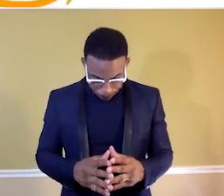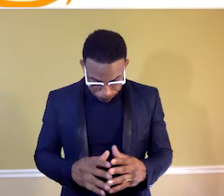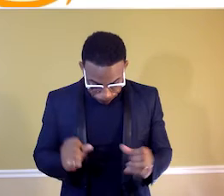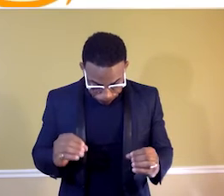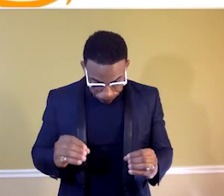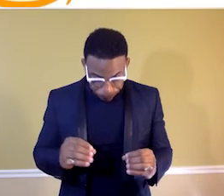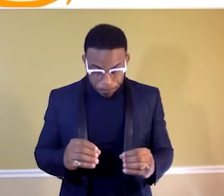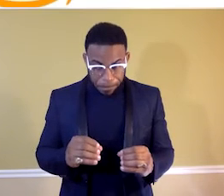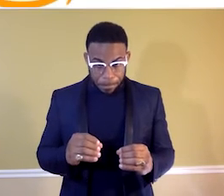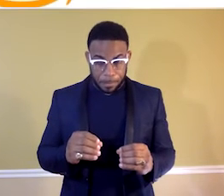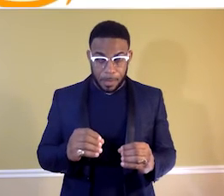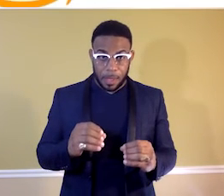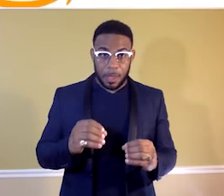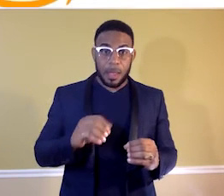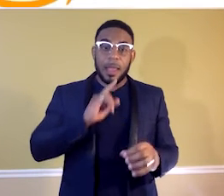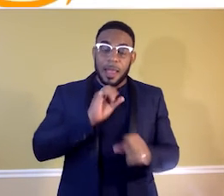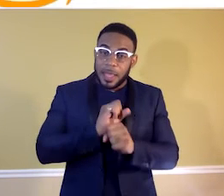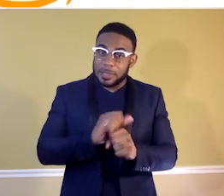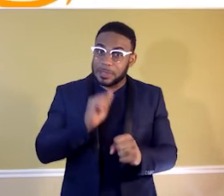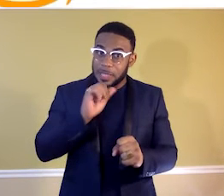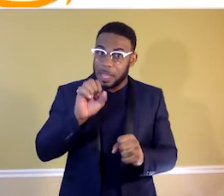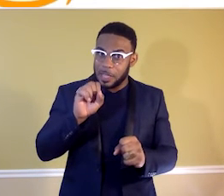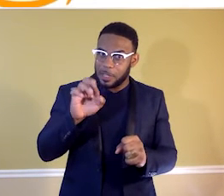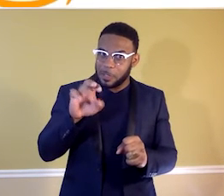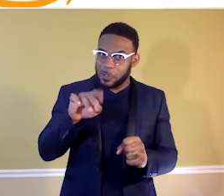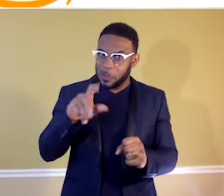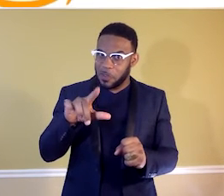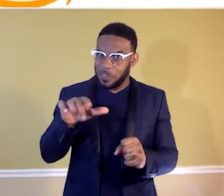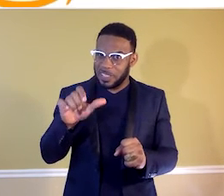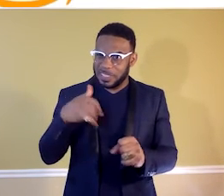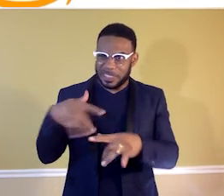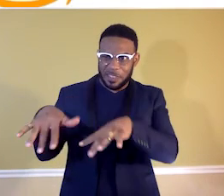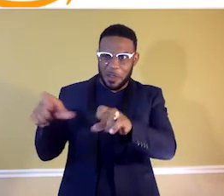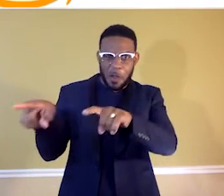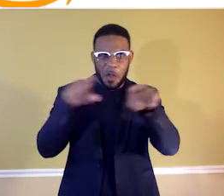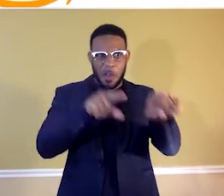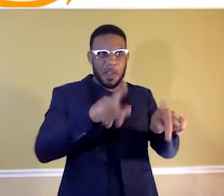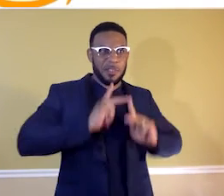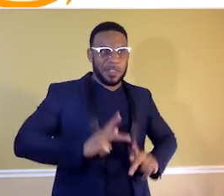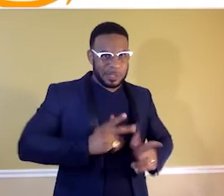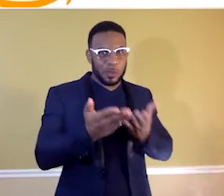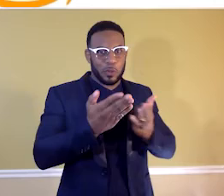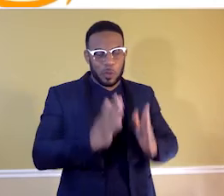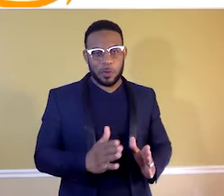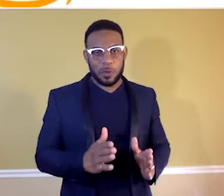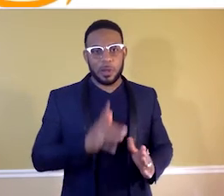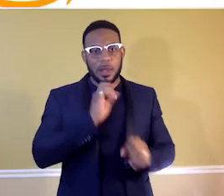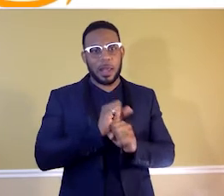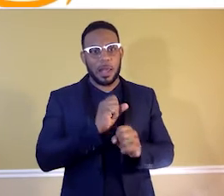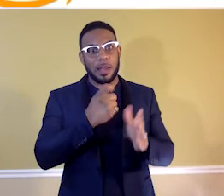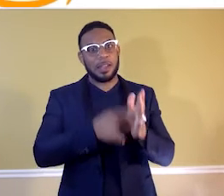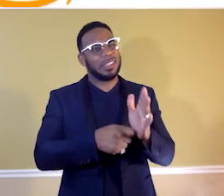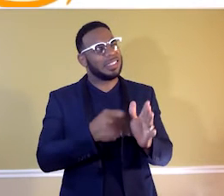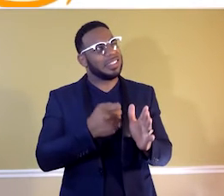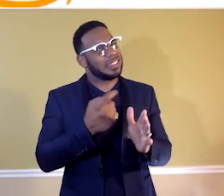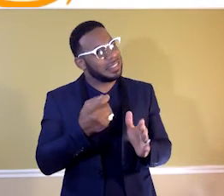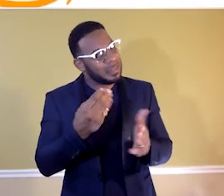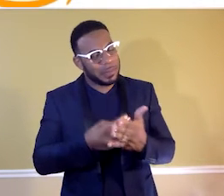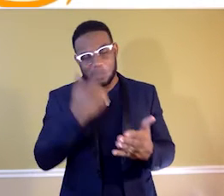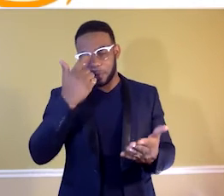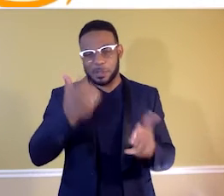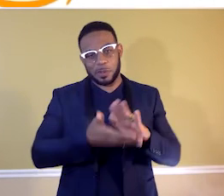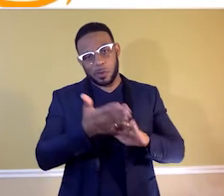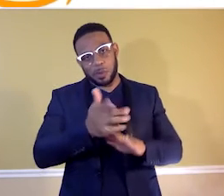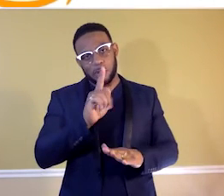So Streamlit application actually is not serverless, so I have to host it on a physical server. So that actually costs some money because it's